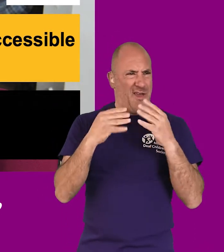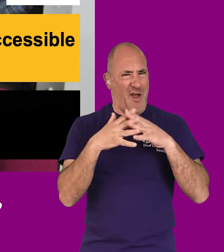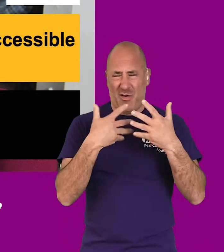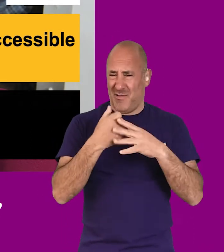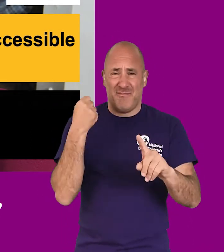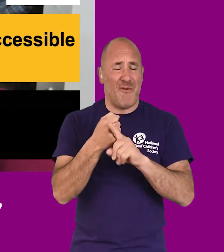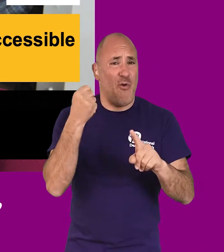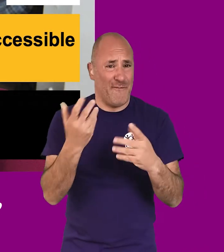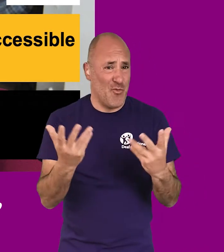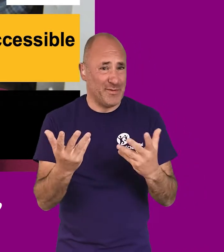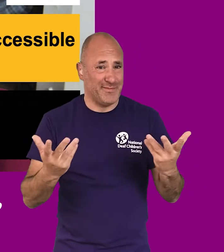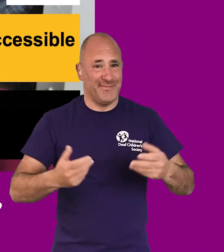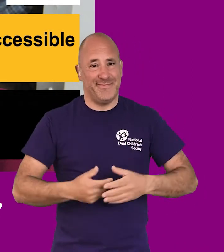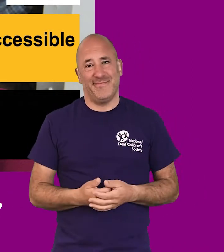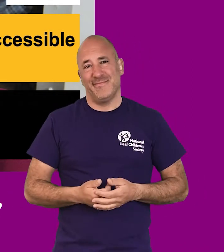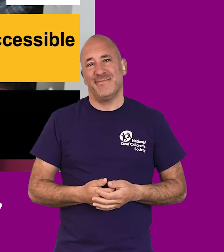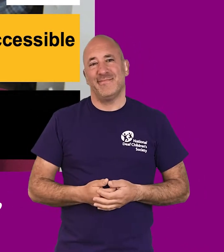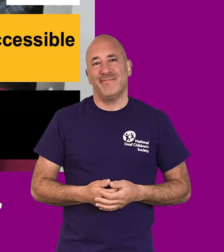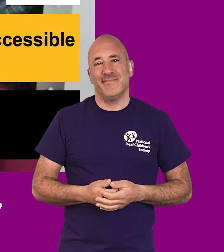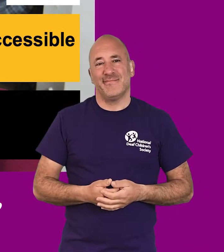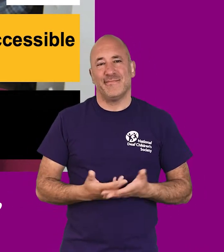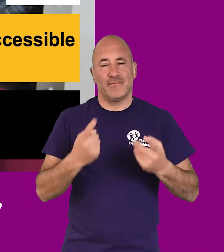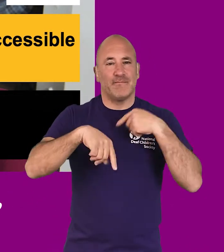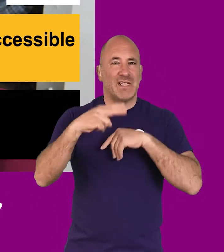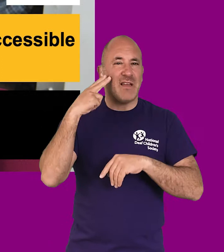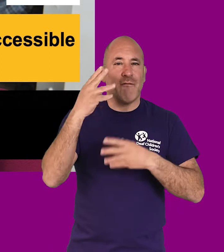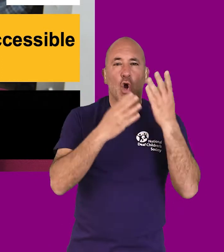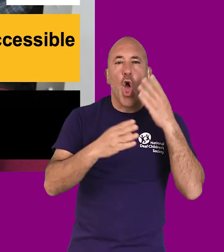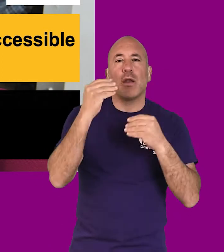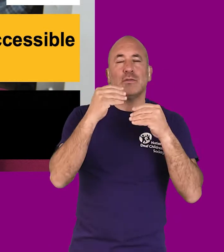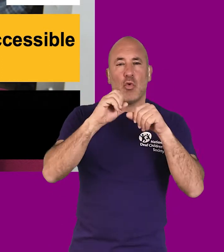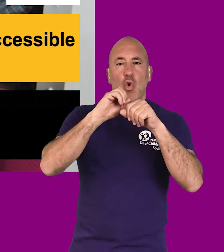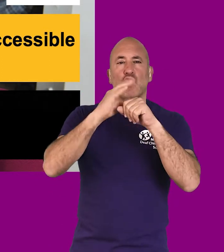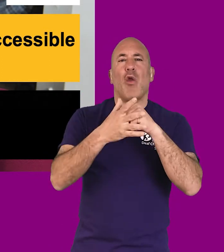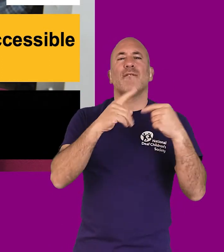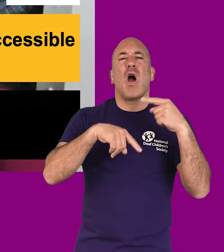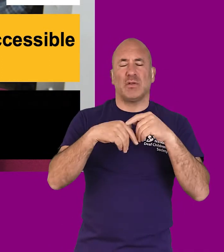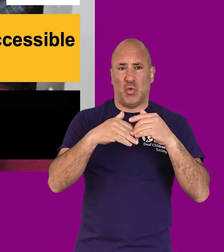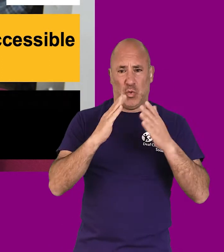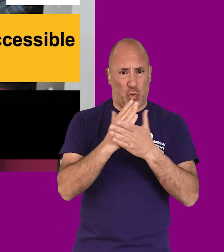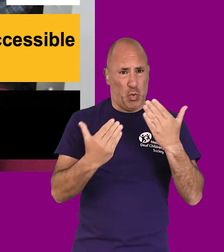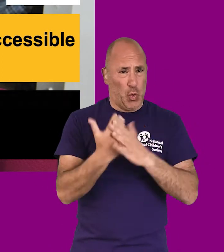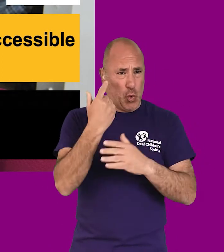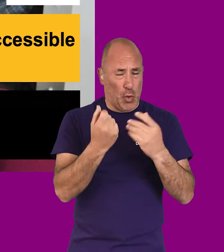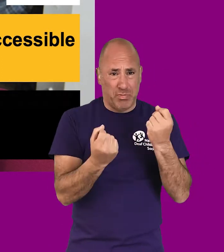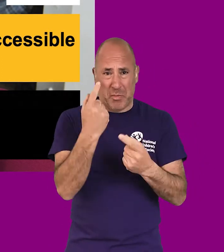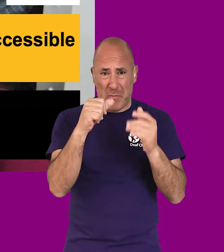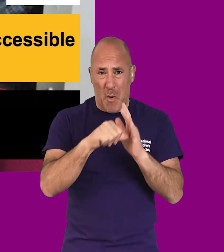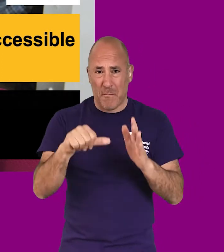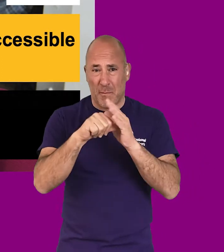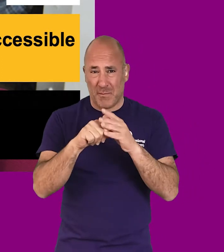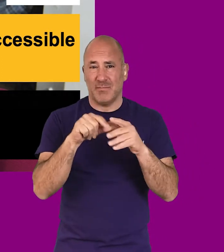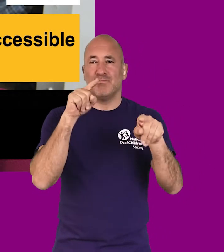and, of course, how we learn. For deaf learners, the pandemic has brought up new